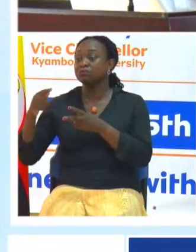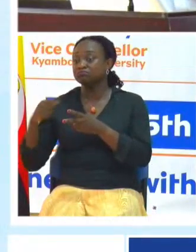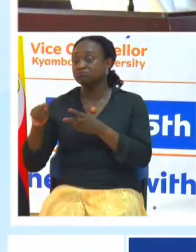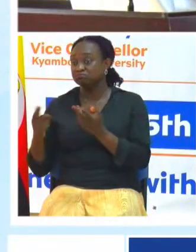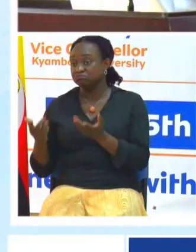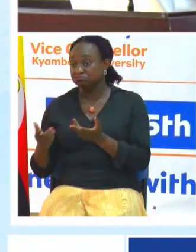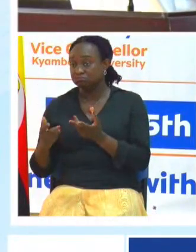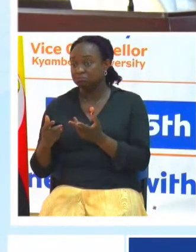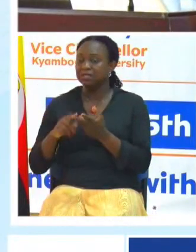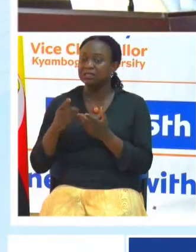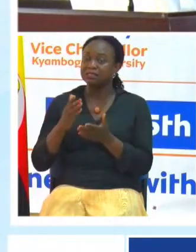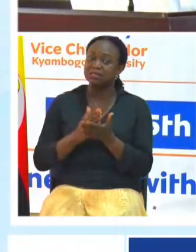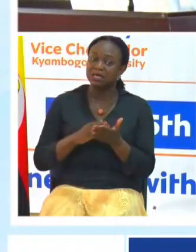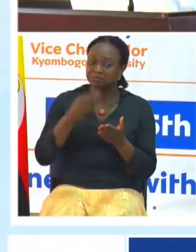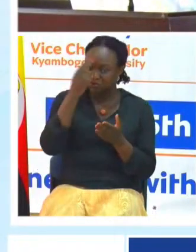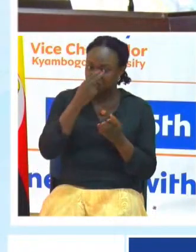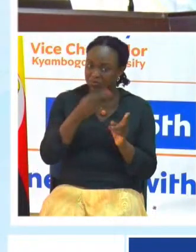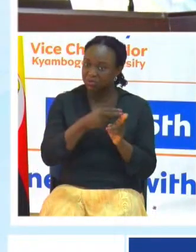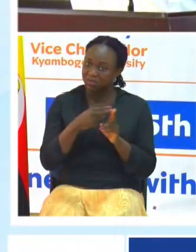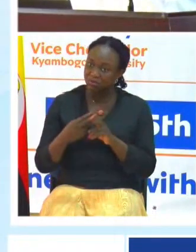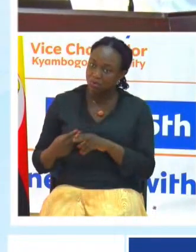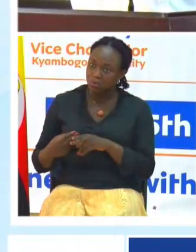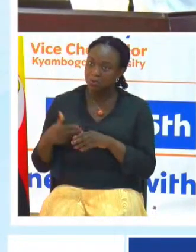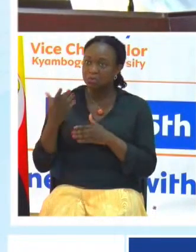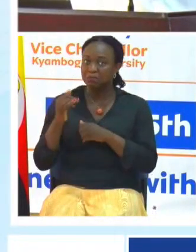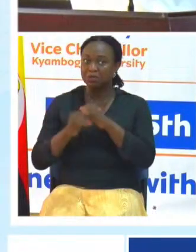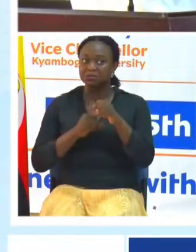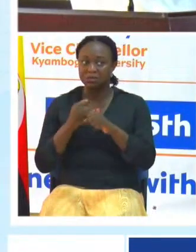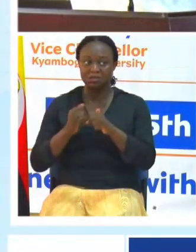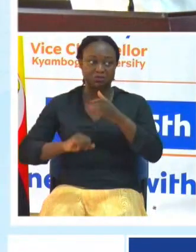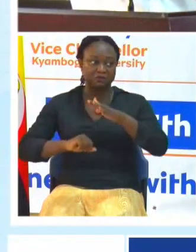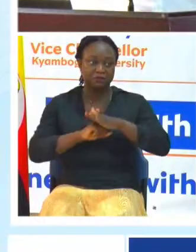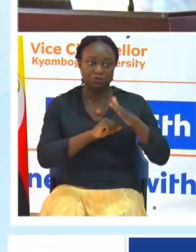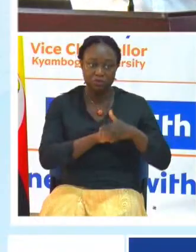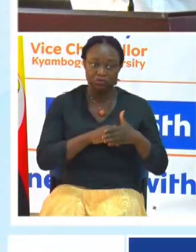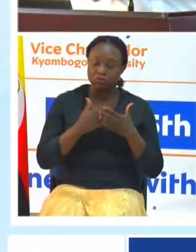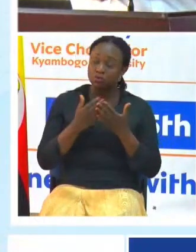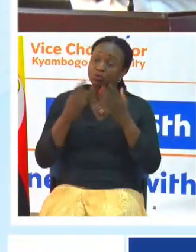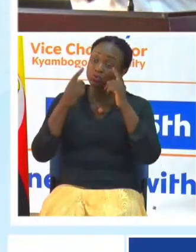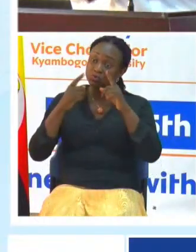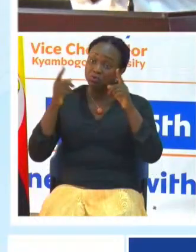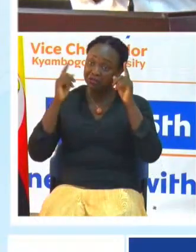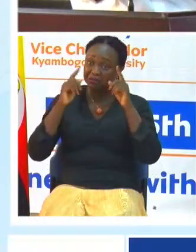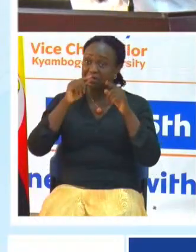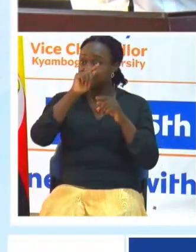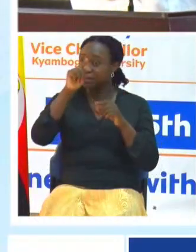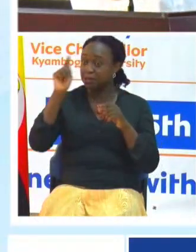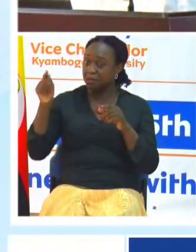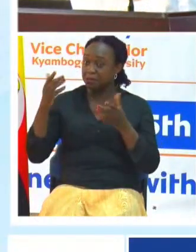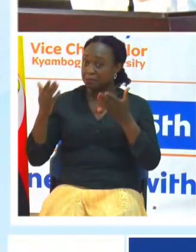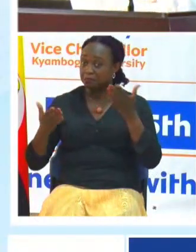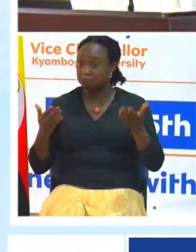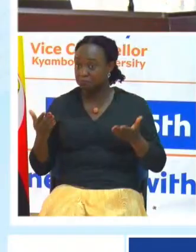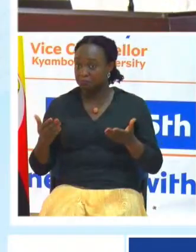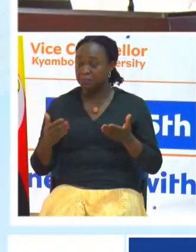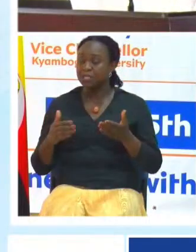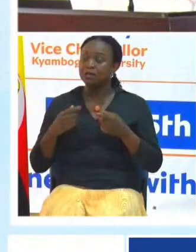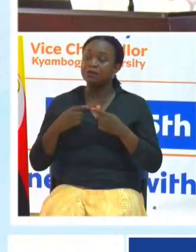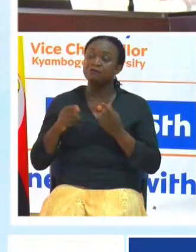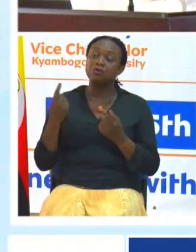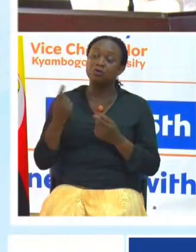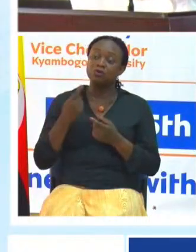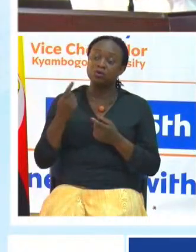involves student loans either by international foundations or universities themselves. In this case, for